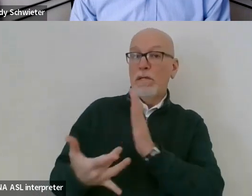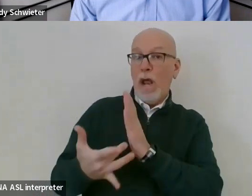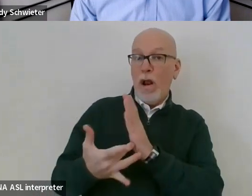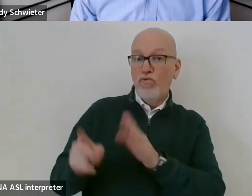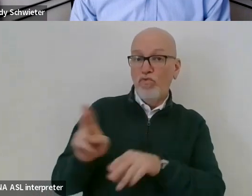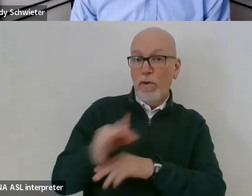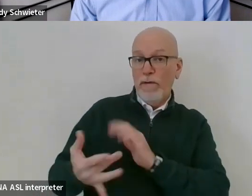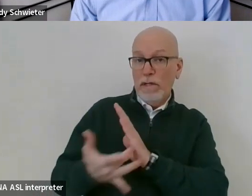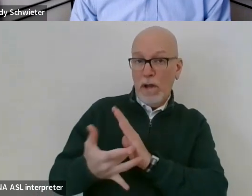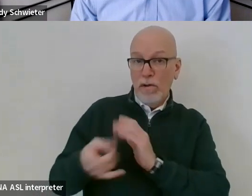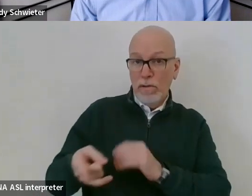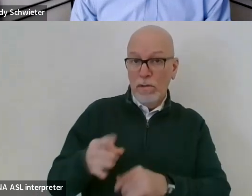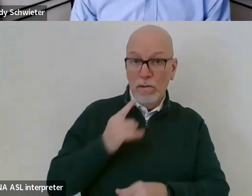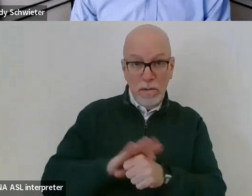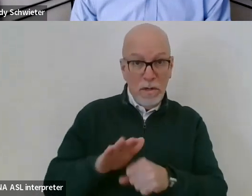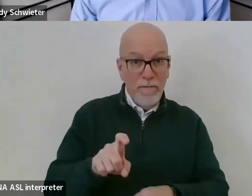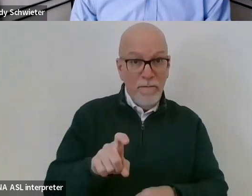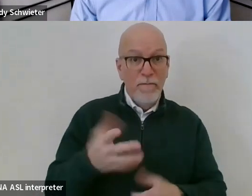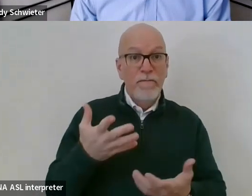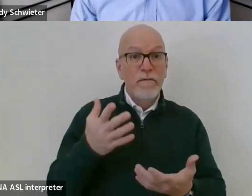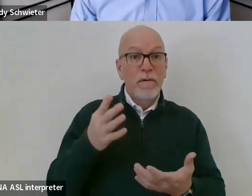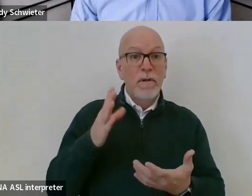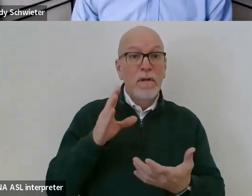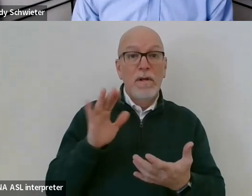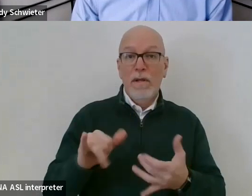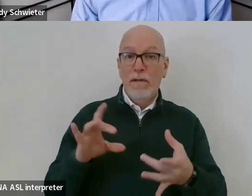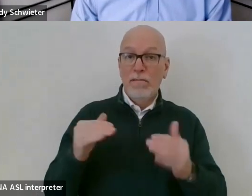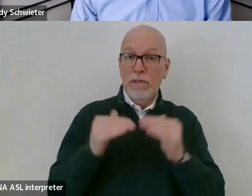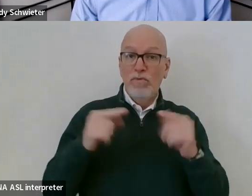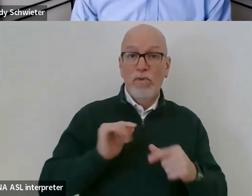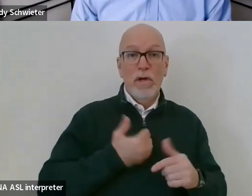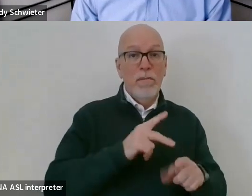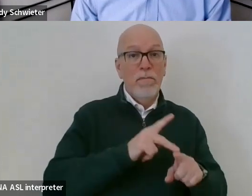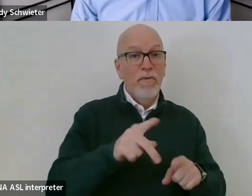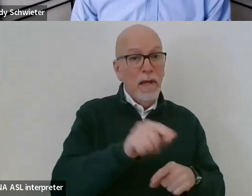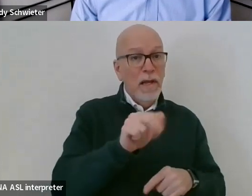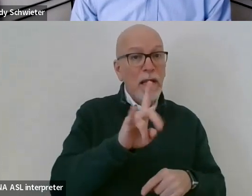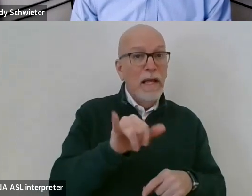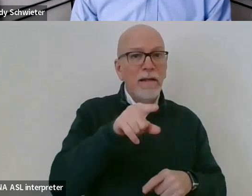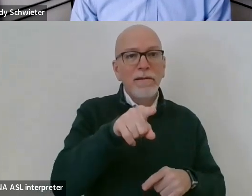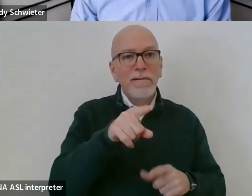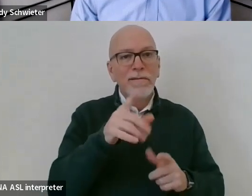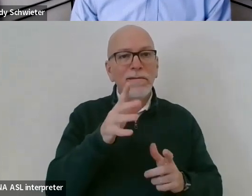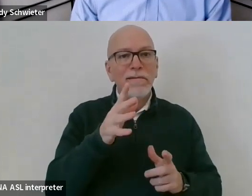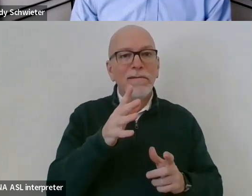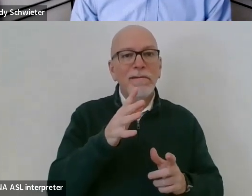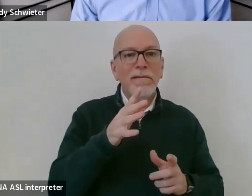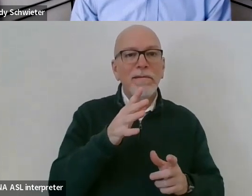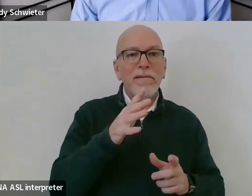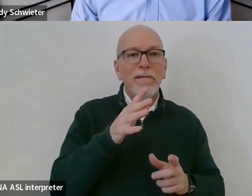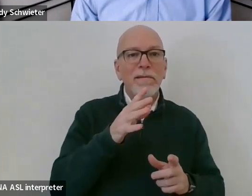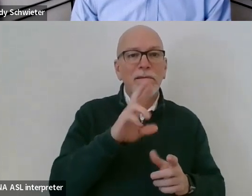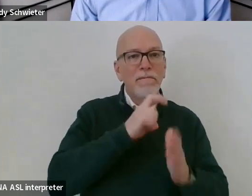of technology also, and how it's affecting the profession. What do you think, Andy? You've been immersed